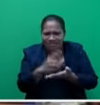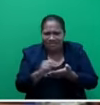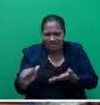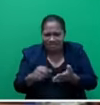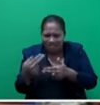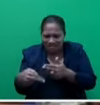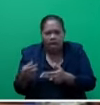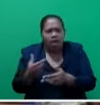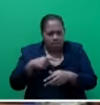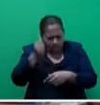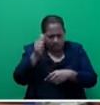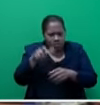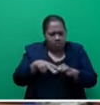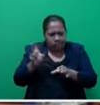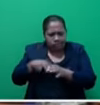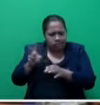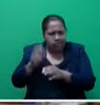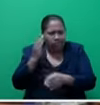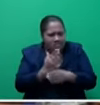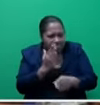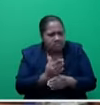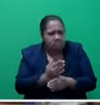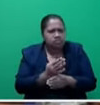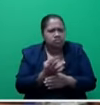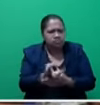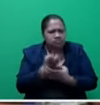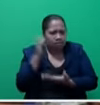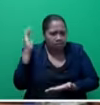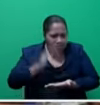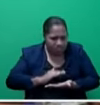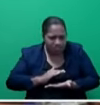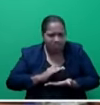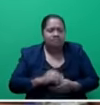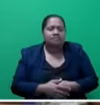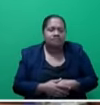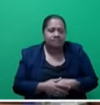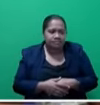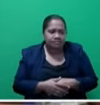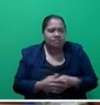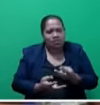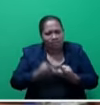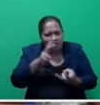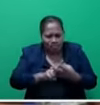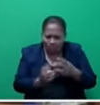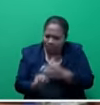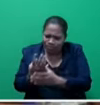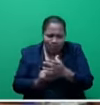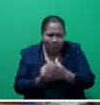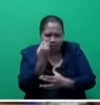jobs and thus loss of income. Since lockdown, public interest in growing fruit and vegetables at home has